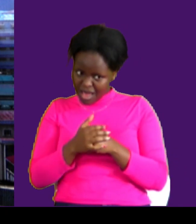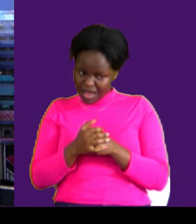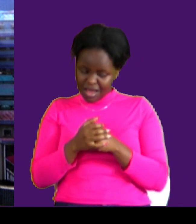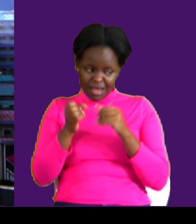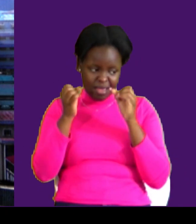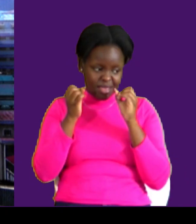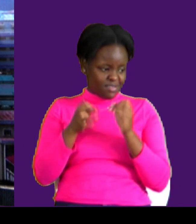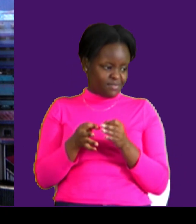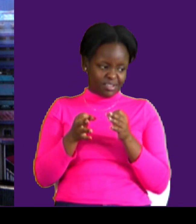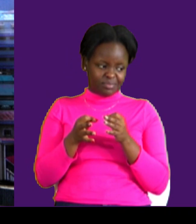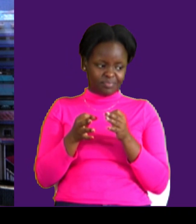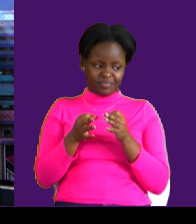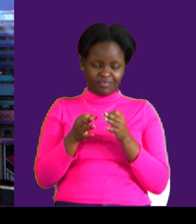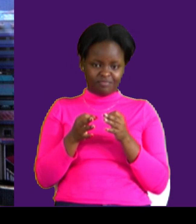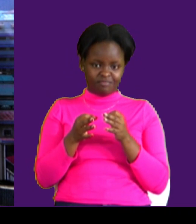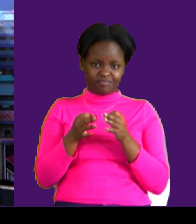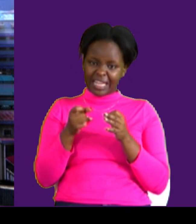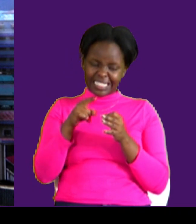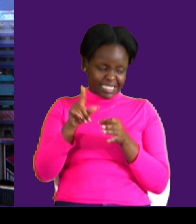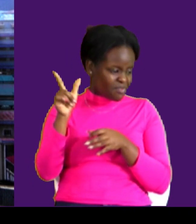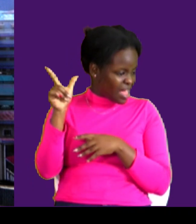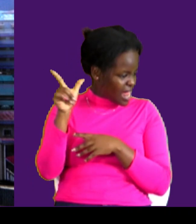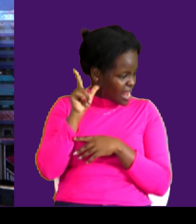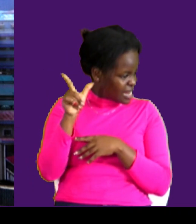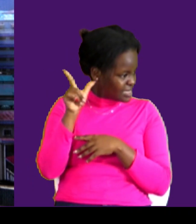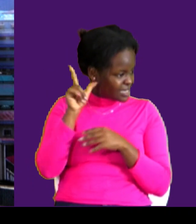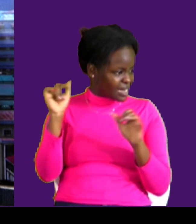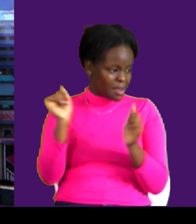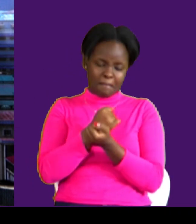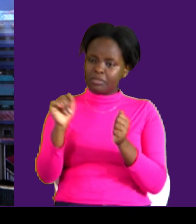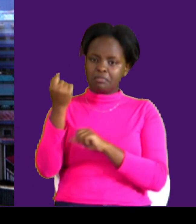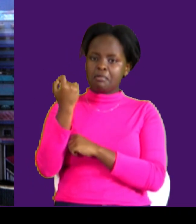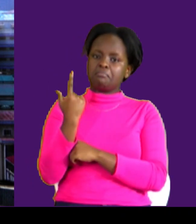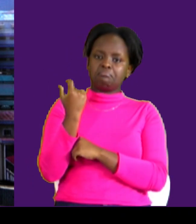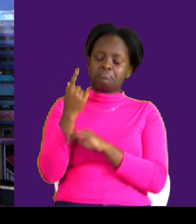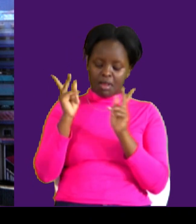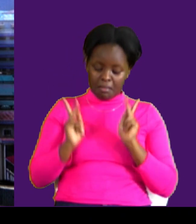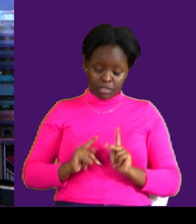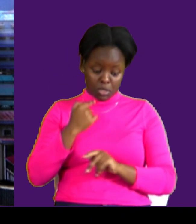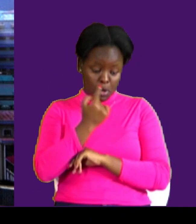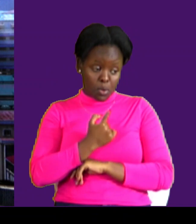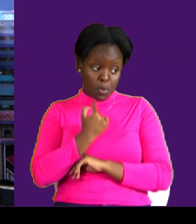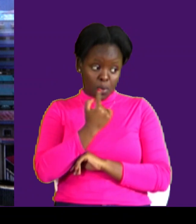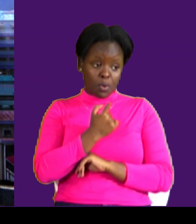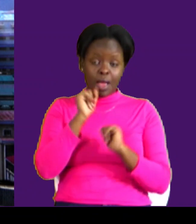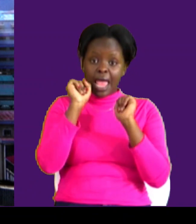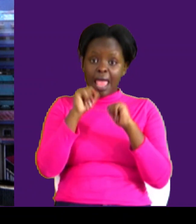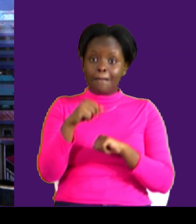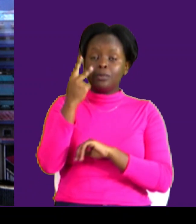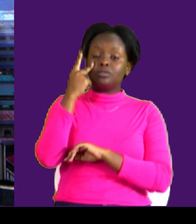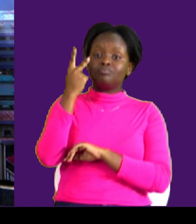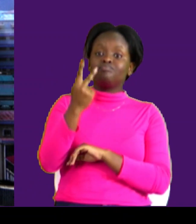you just listen, Yeah. you can't understand. But a person who is able to